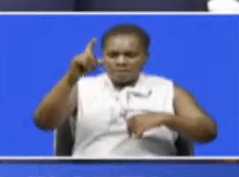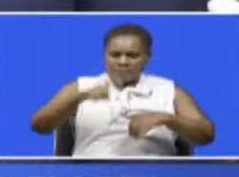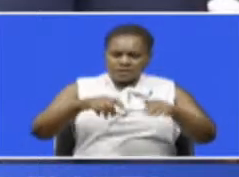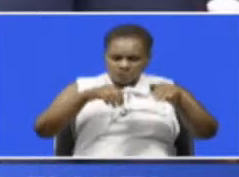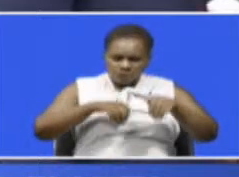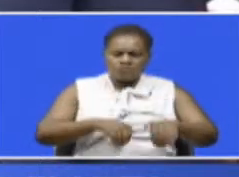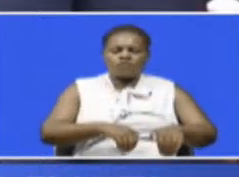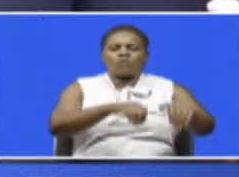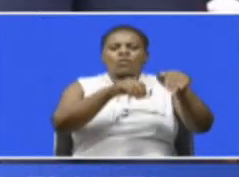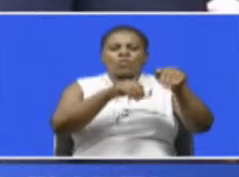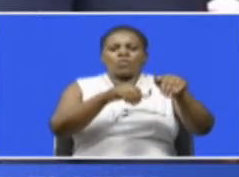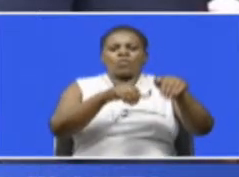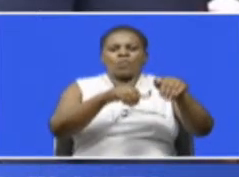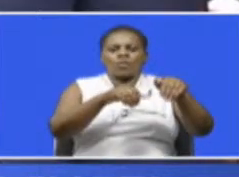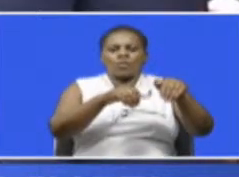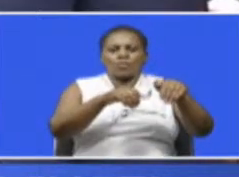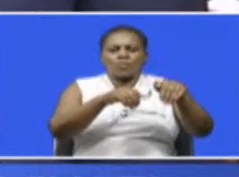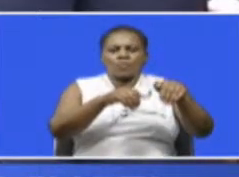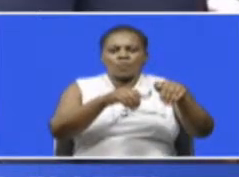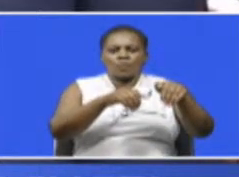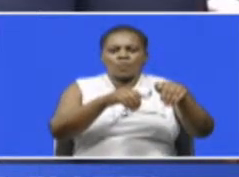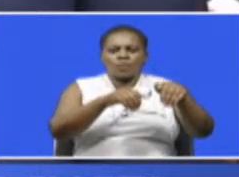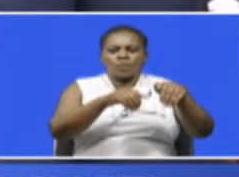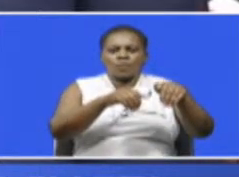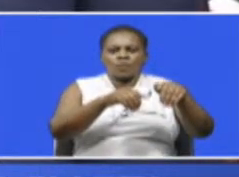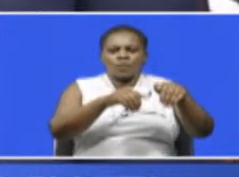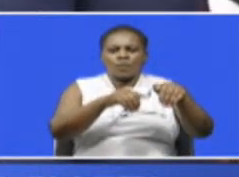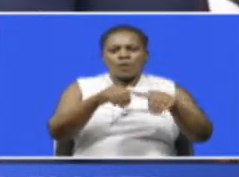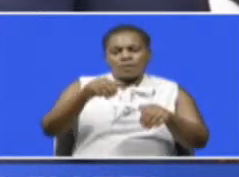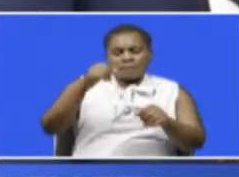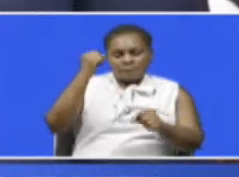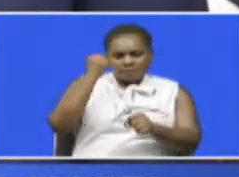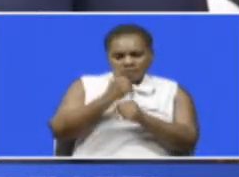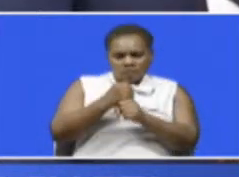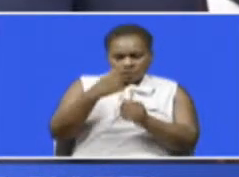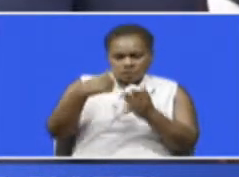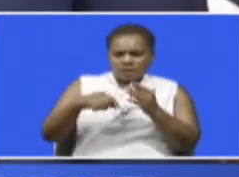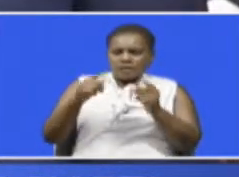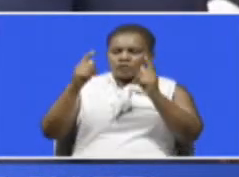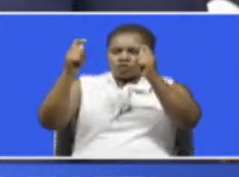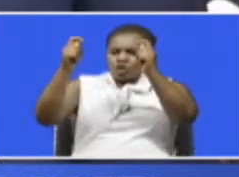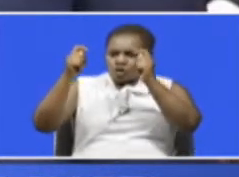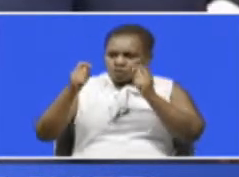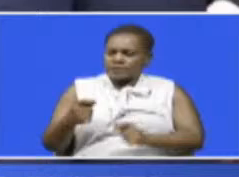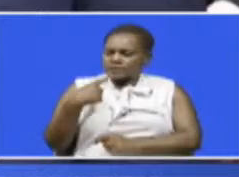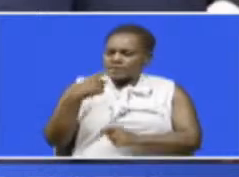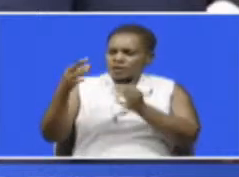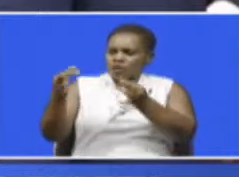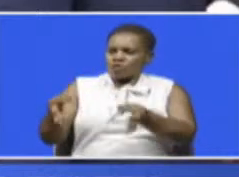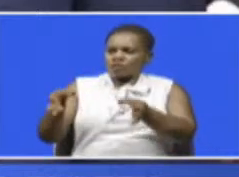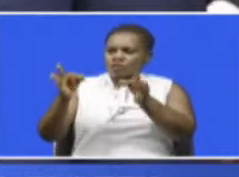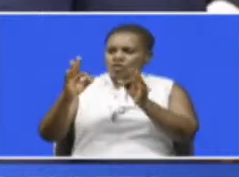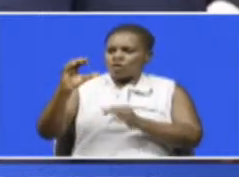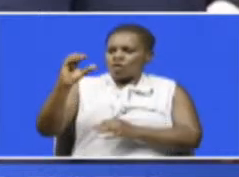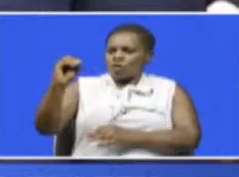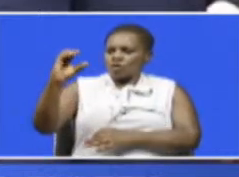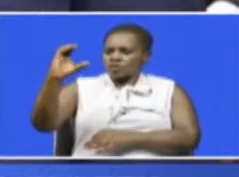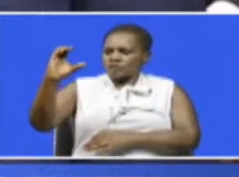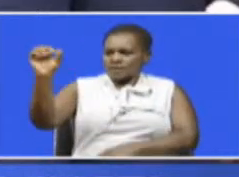meeting or a public procession shall A, notify the officer commanding